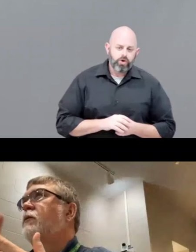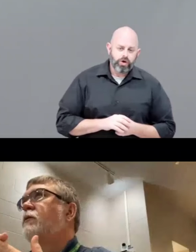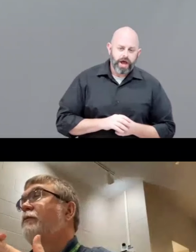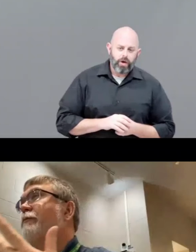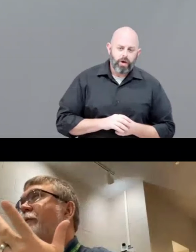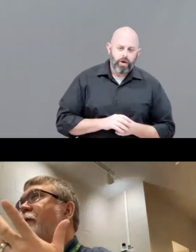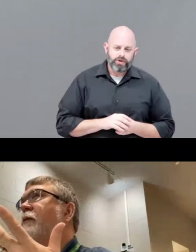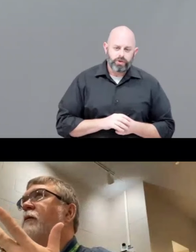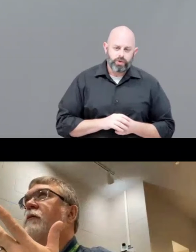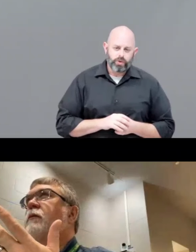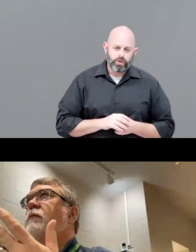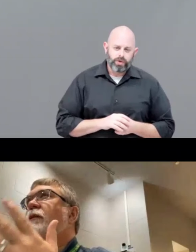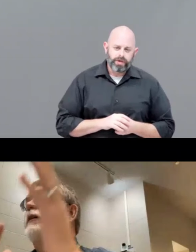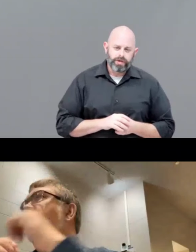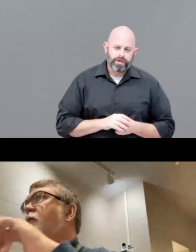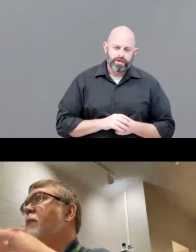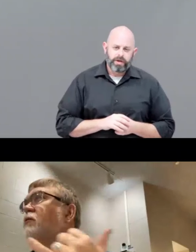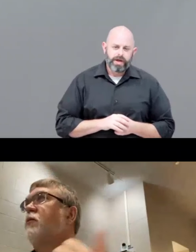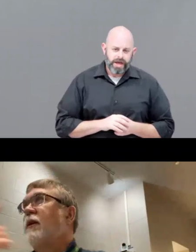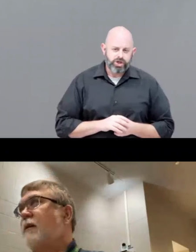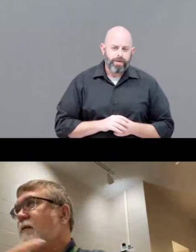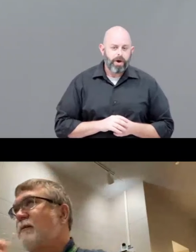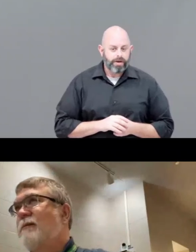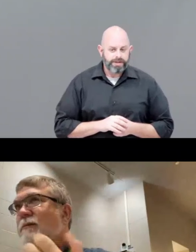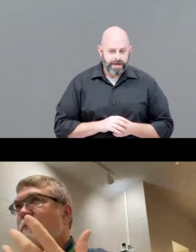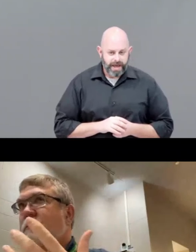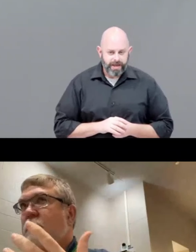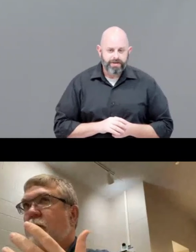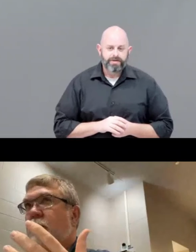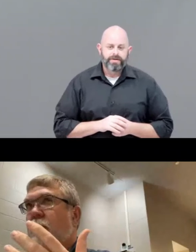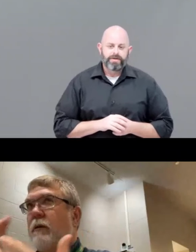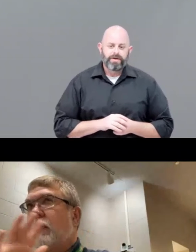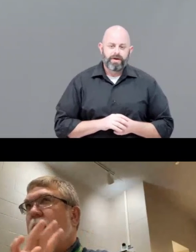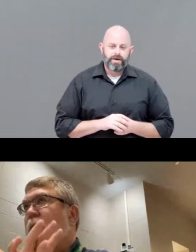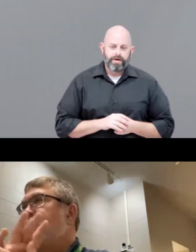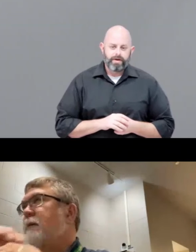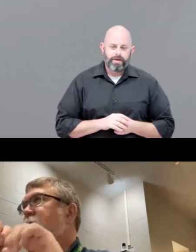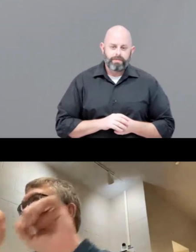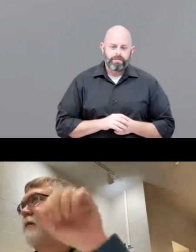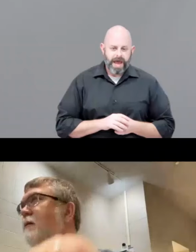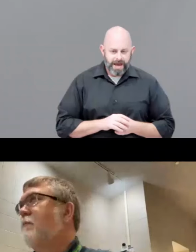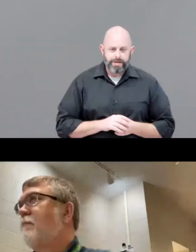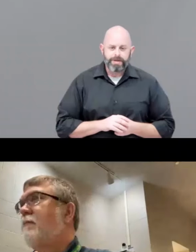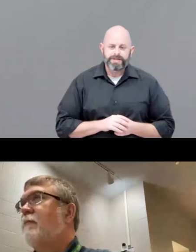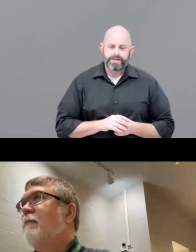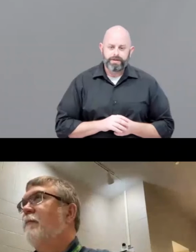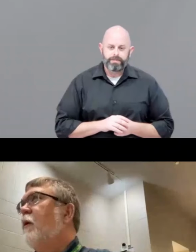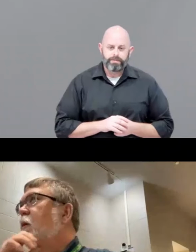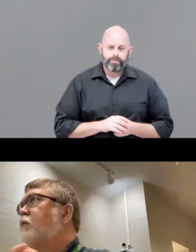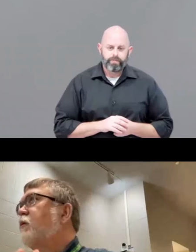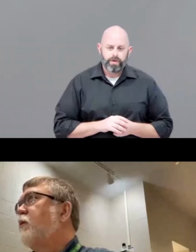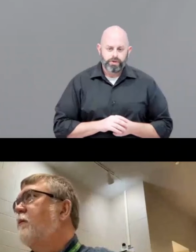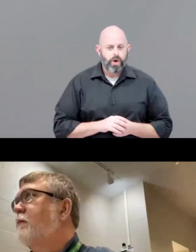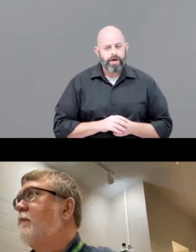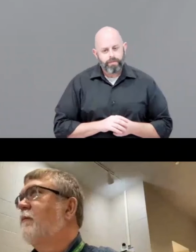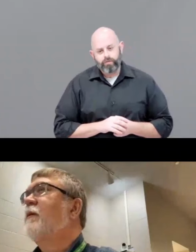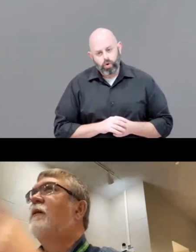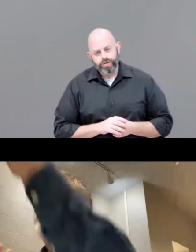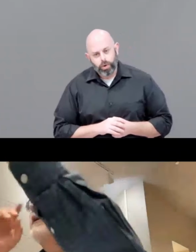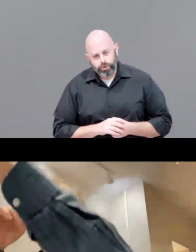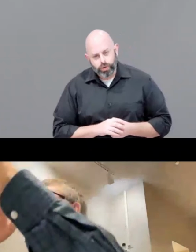So if you could help me to catch up on today, the academic system.